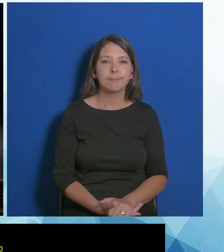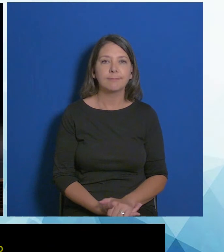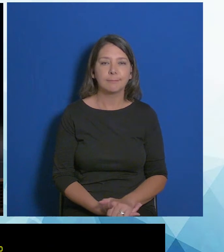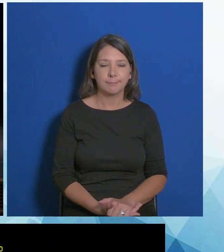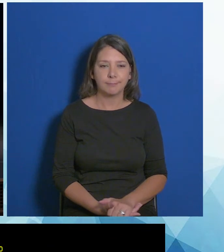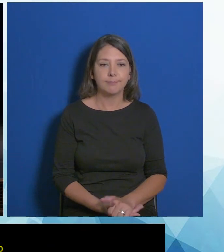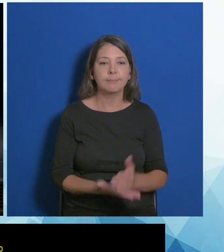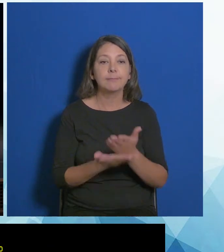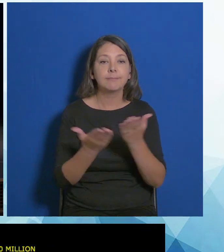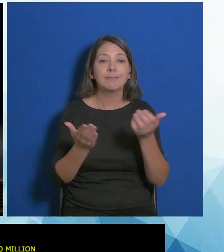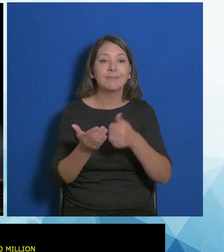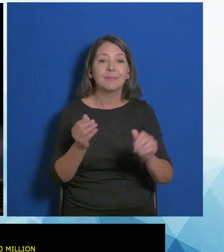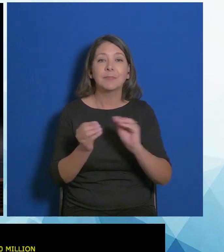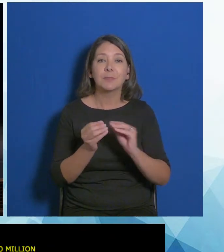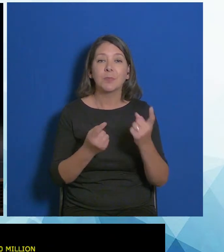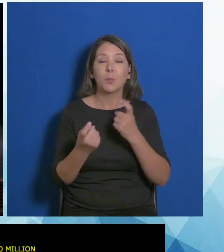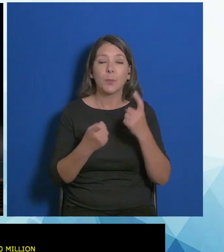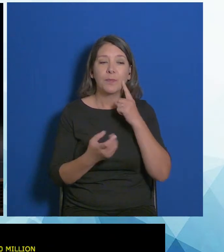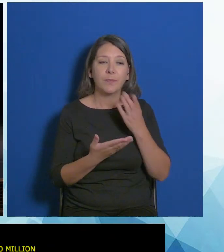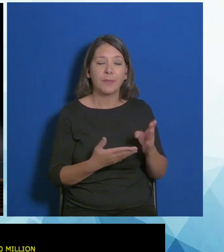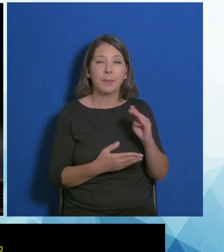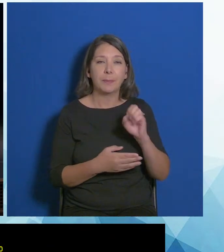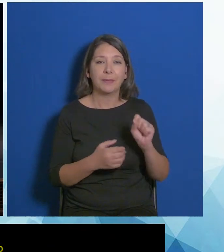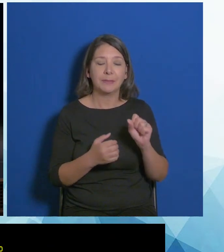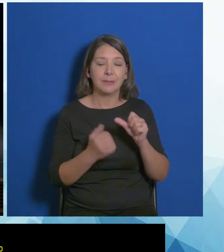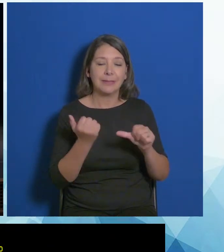Are there any questions for Ms. Cooper?